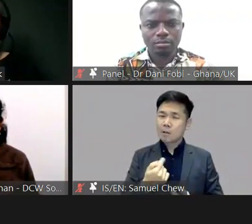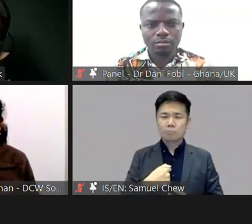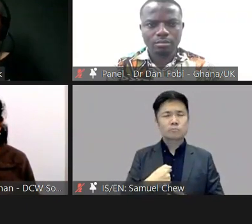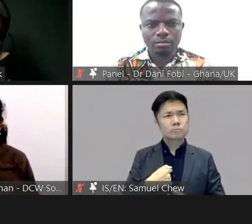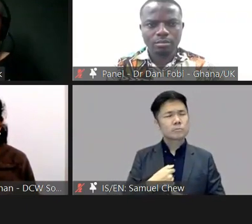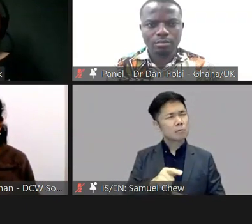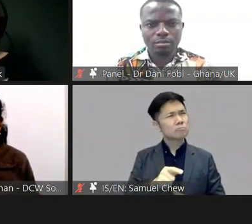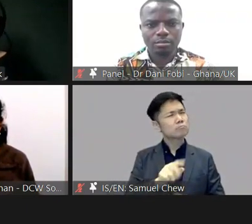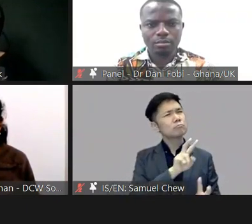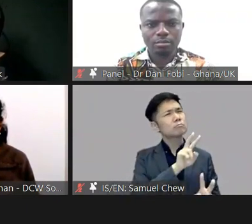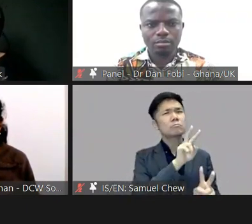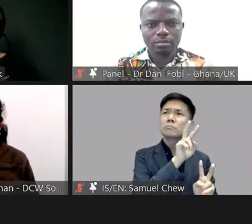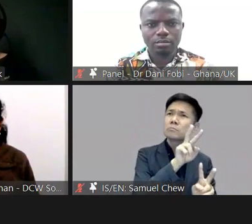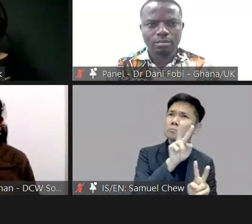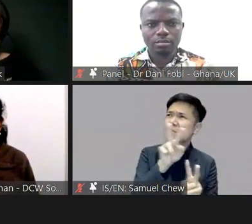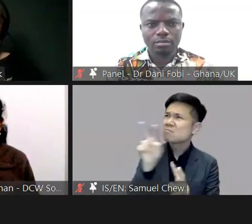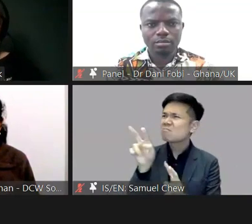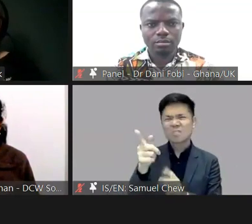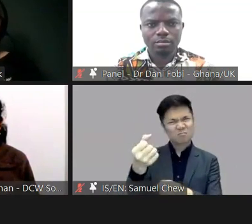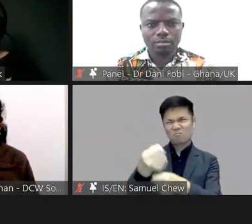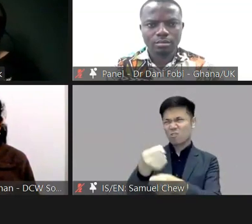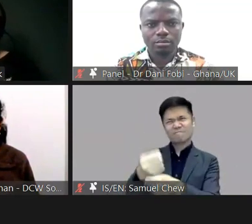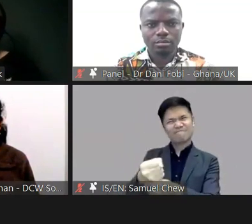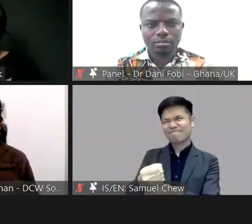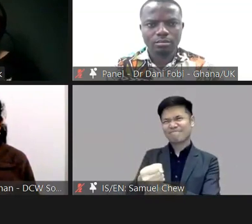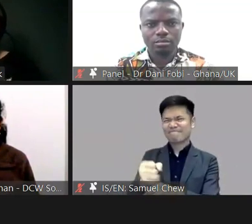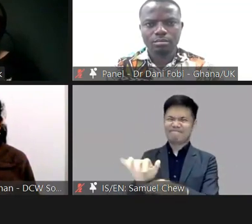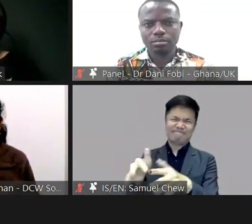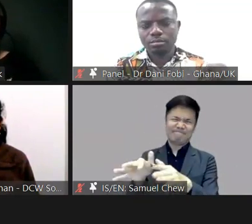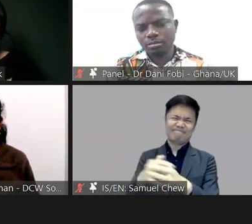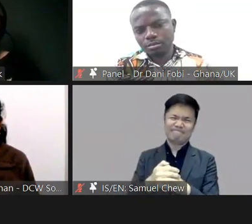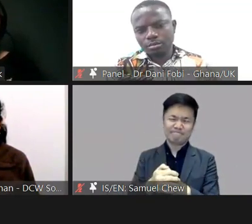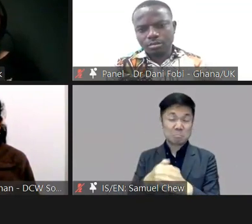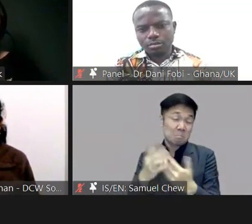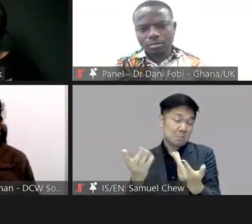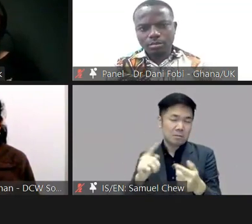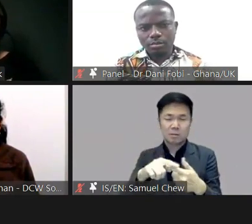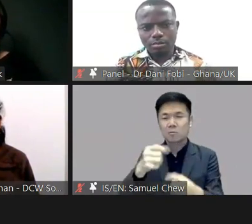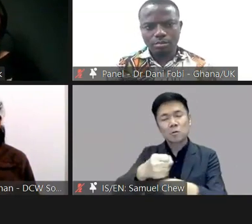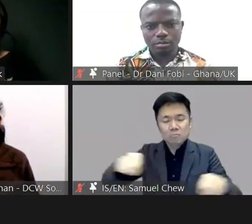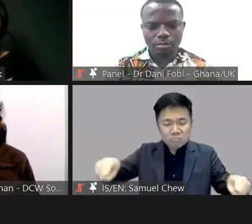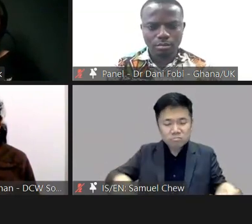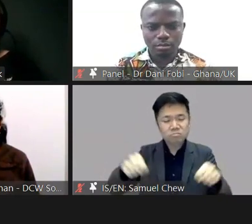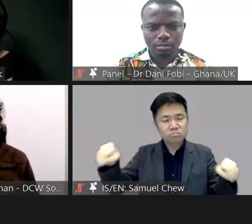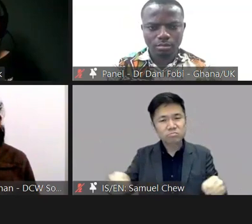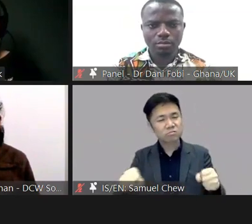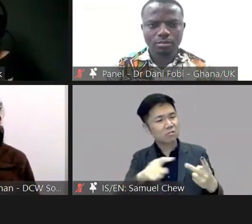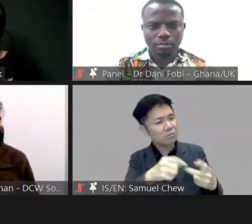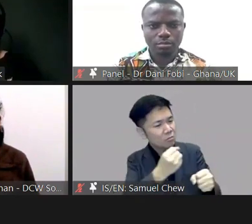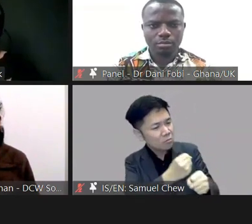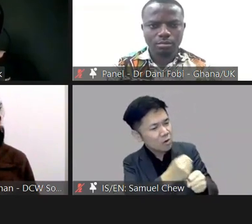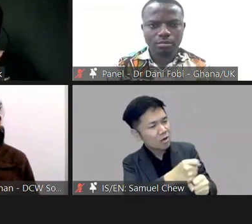most of them have very low income jobs. Like they are either cooks or cleaners. They do not see any deaf doctors or deaf